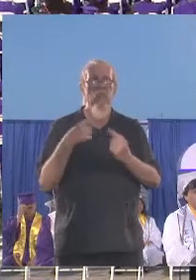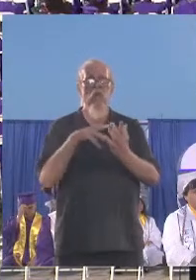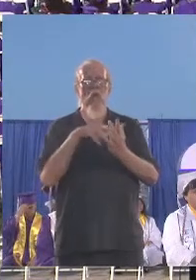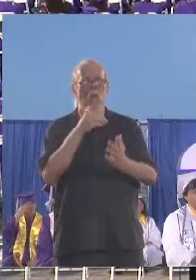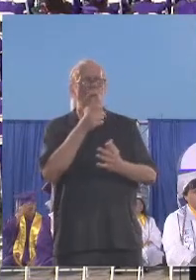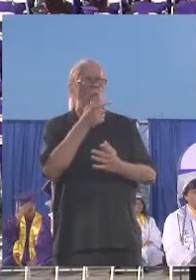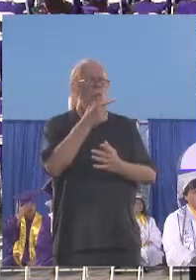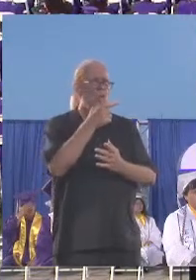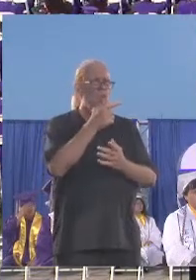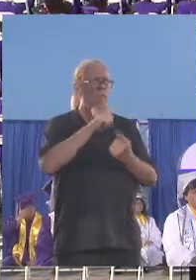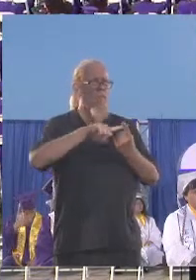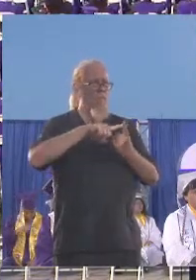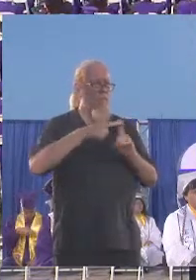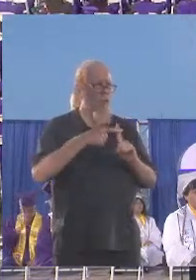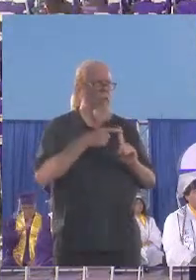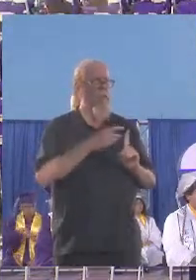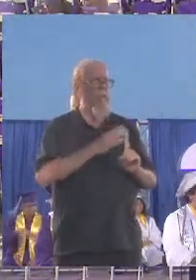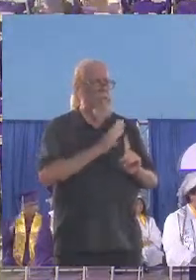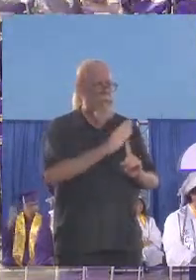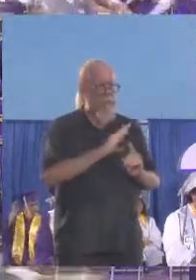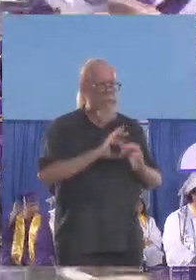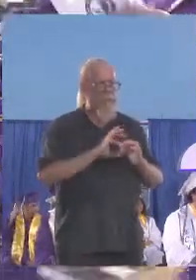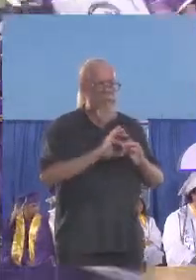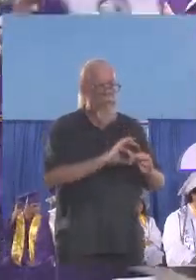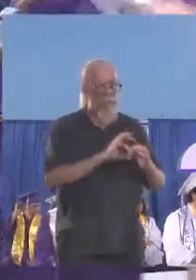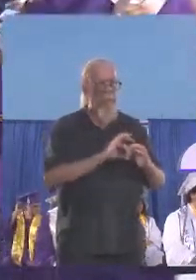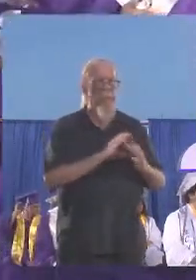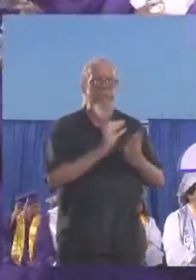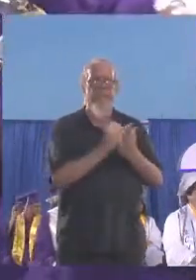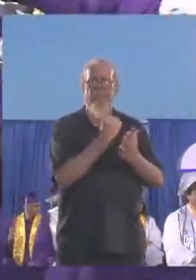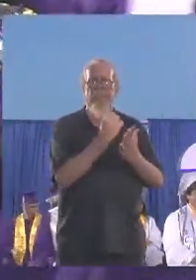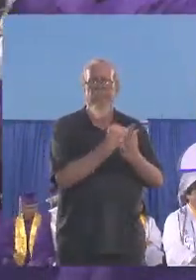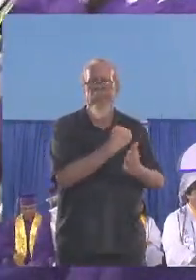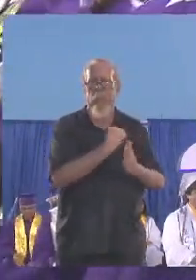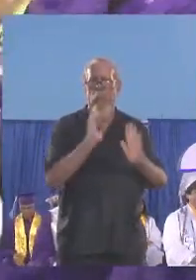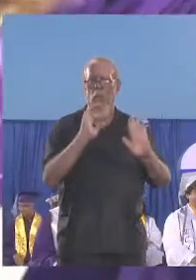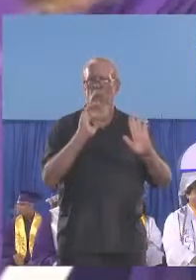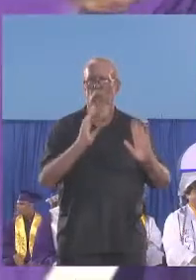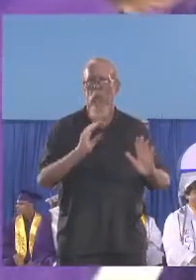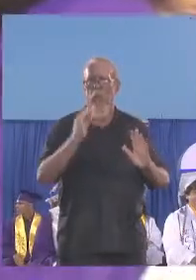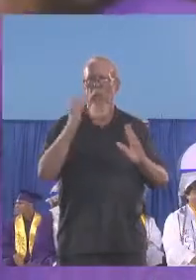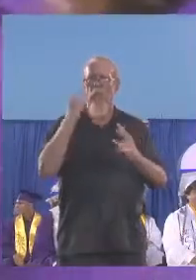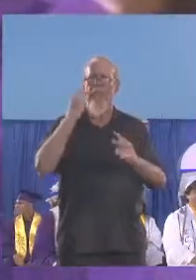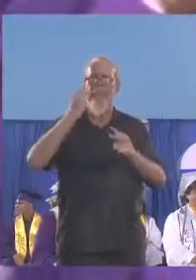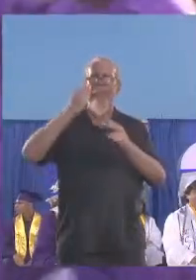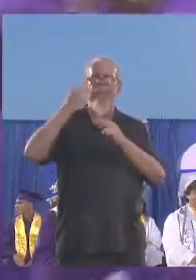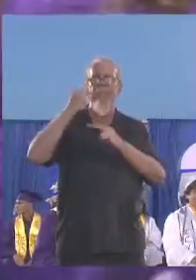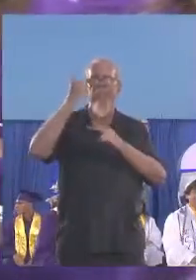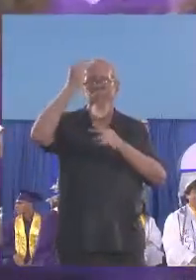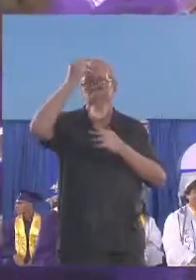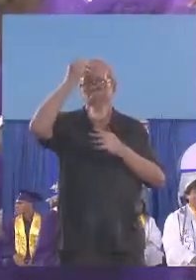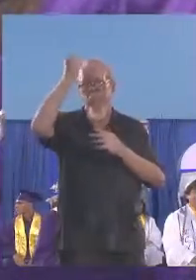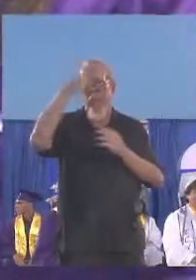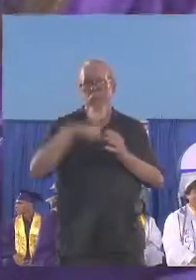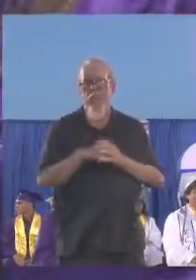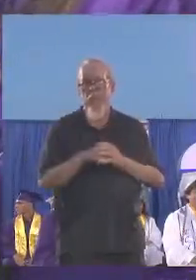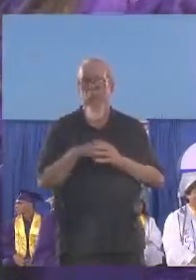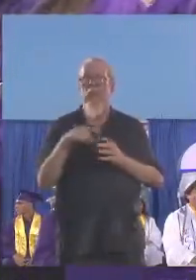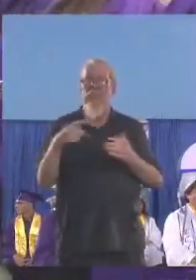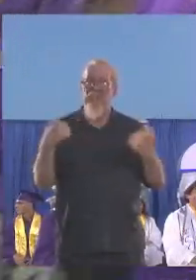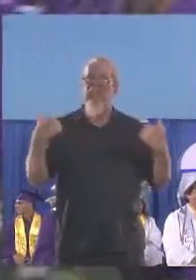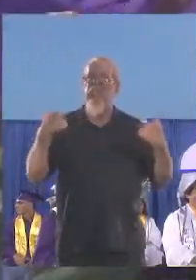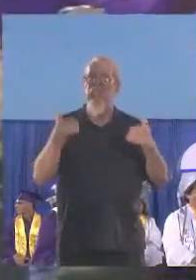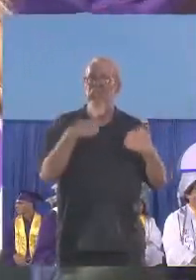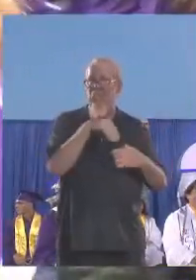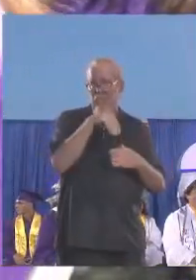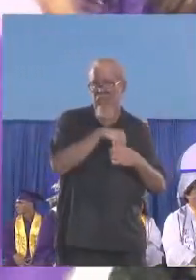friends are and gained wonderful memories with them. Students, you have what it takes to succeed in